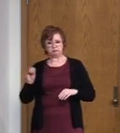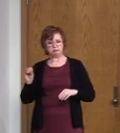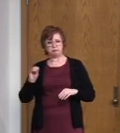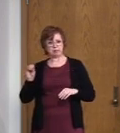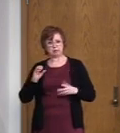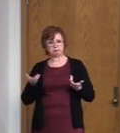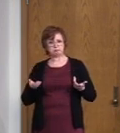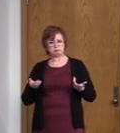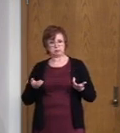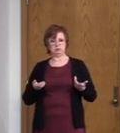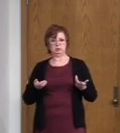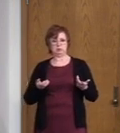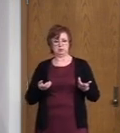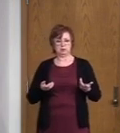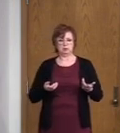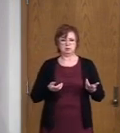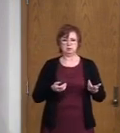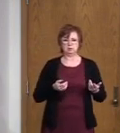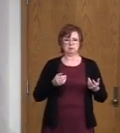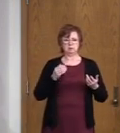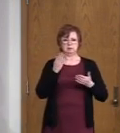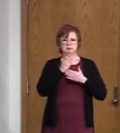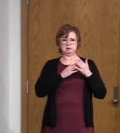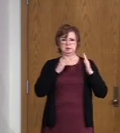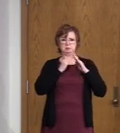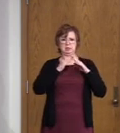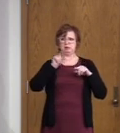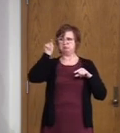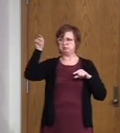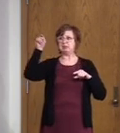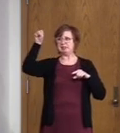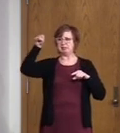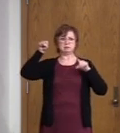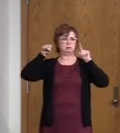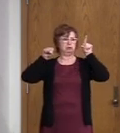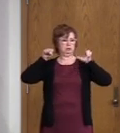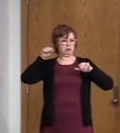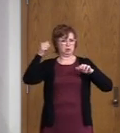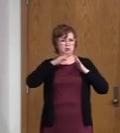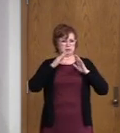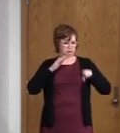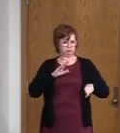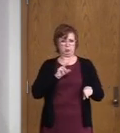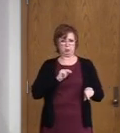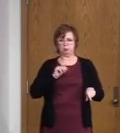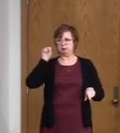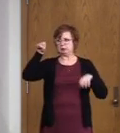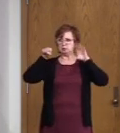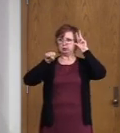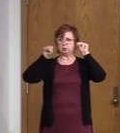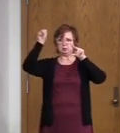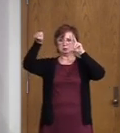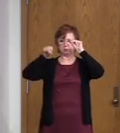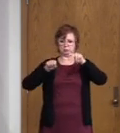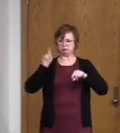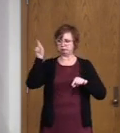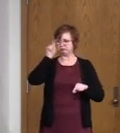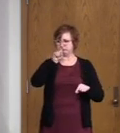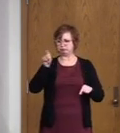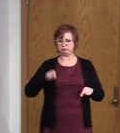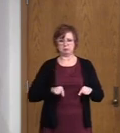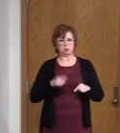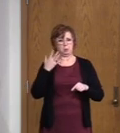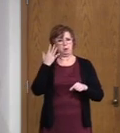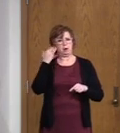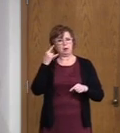out in long-term care yet. So why is this kind of a hodgepodge of different vaccines, and what do you say to the